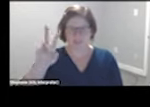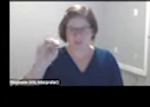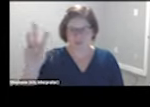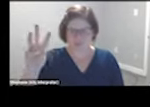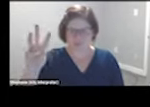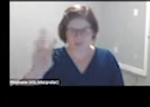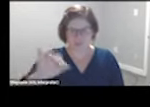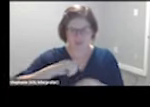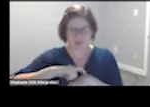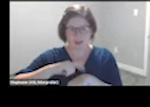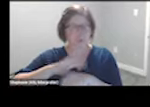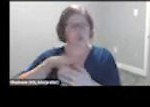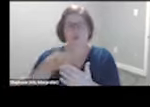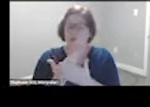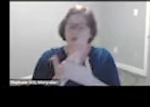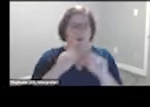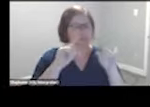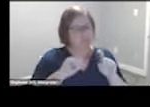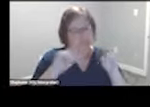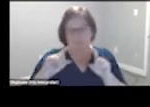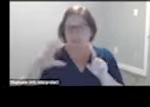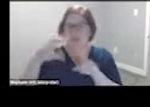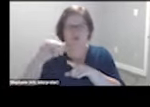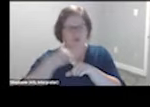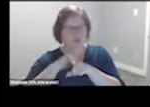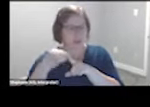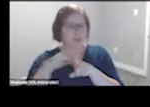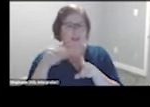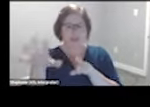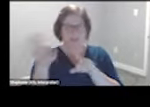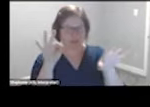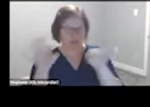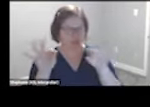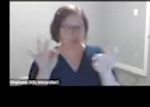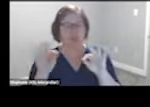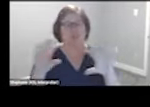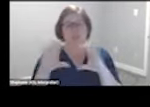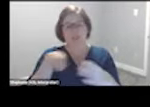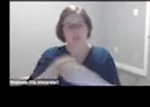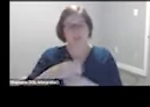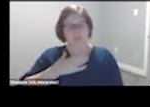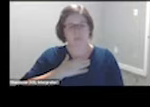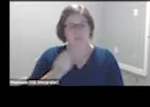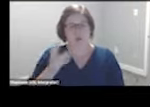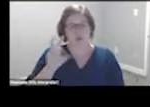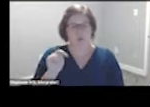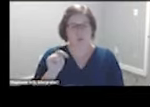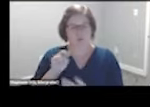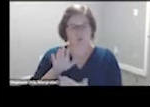of the testing and training and selection was done in my own school, KAIST, Korea